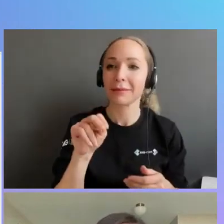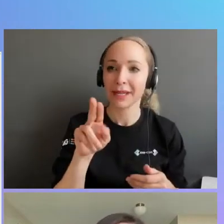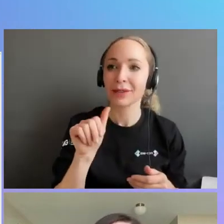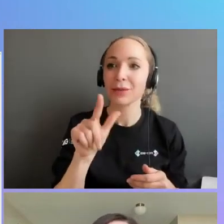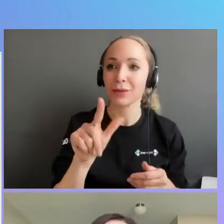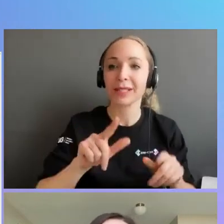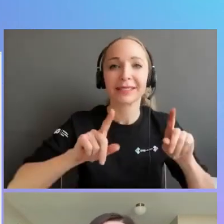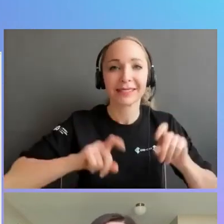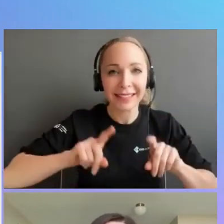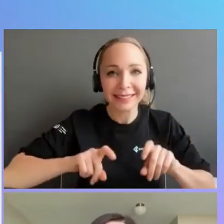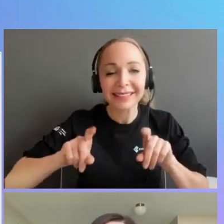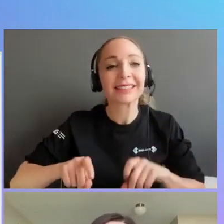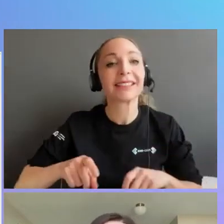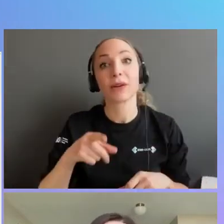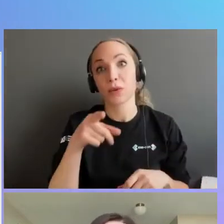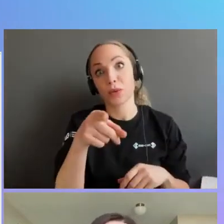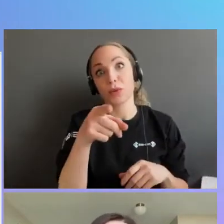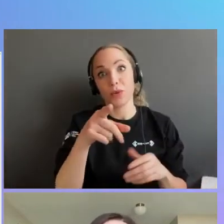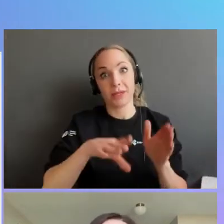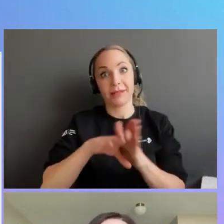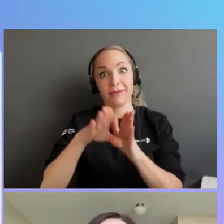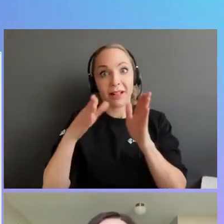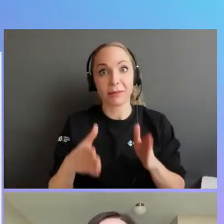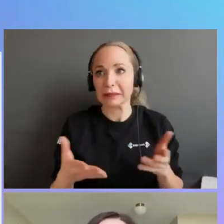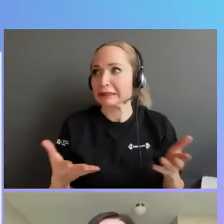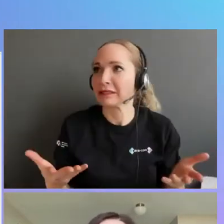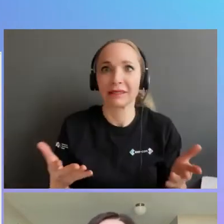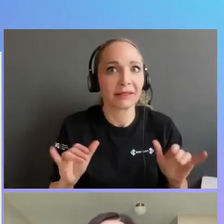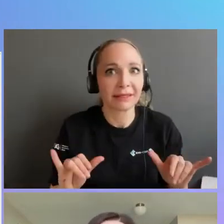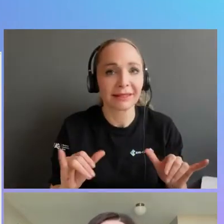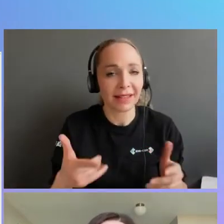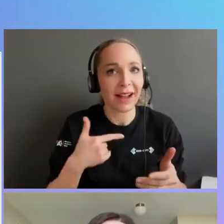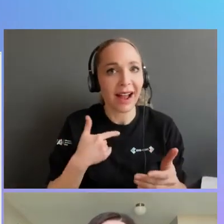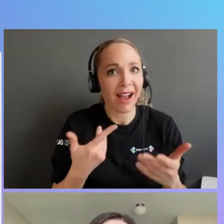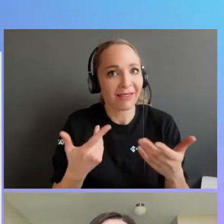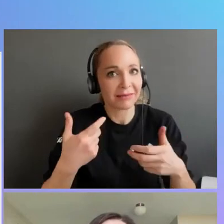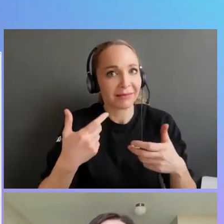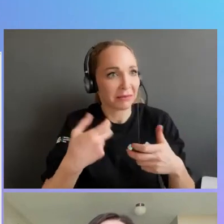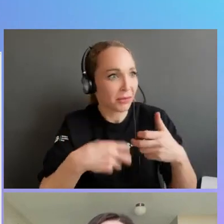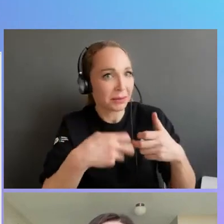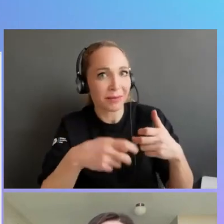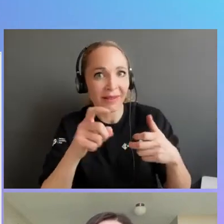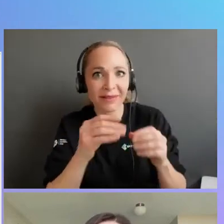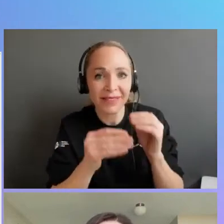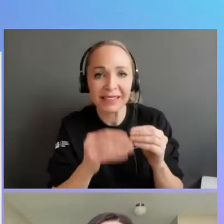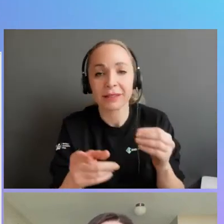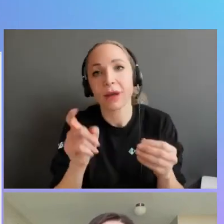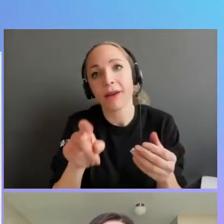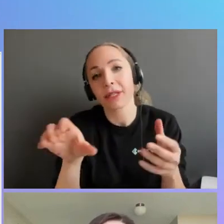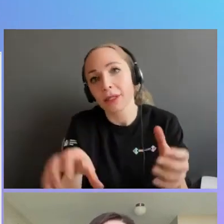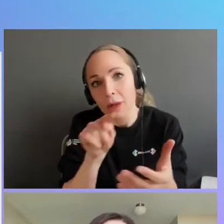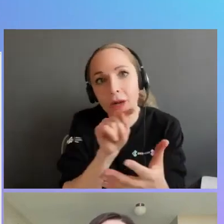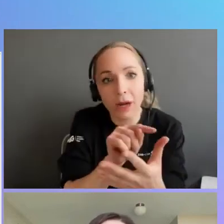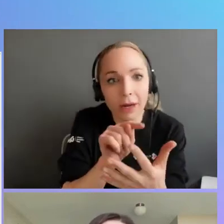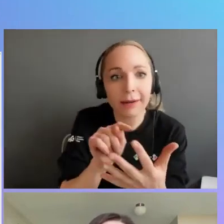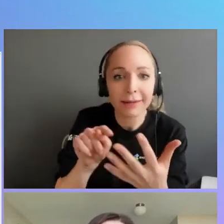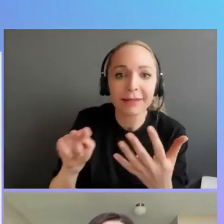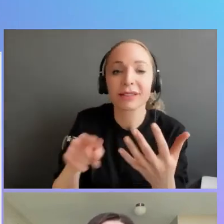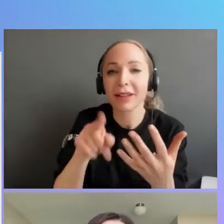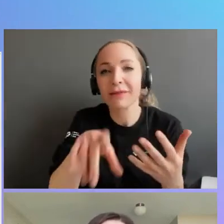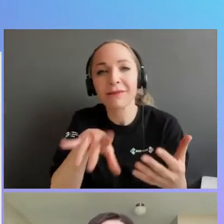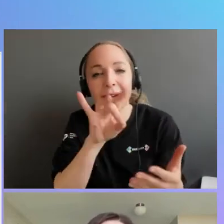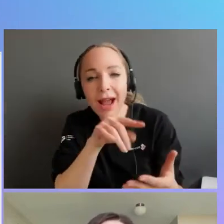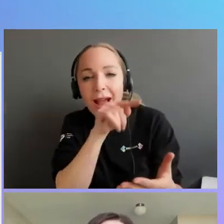and you as a developer now have an issue to fix. And so there's a number of things that you need to do. You've got to check out that branch where the issue is found. You've